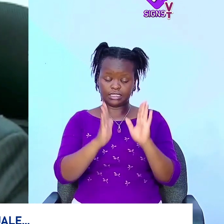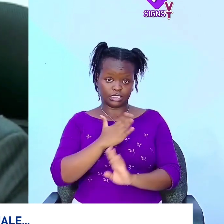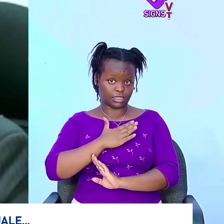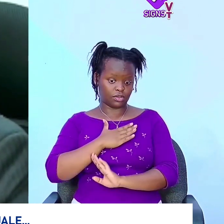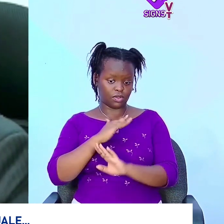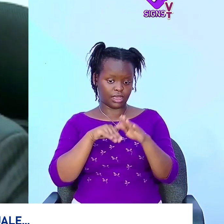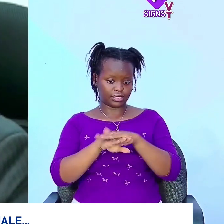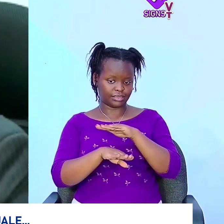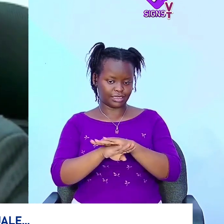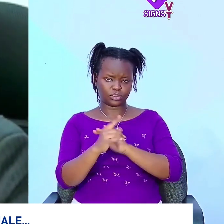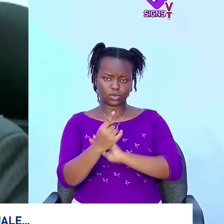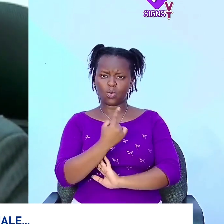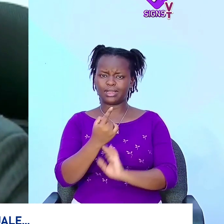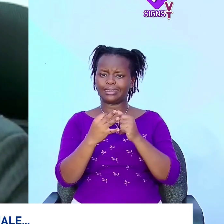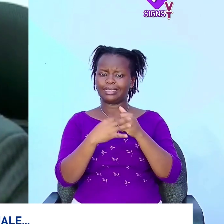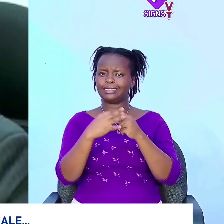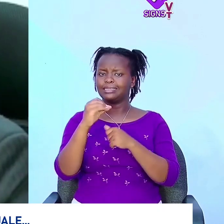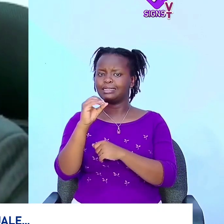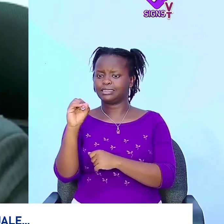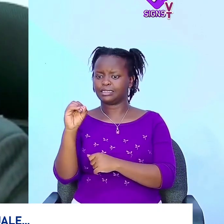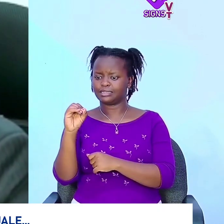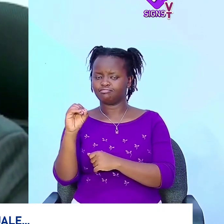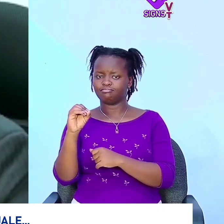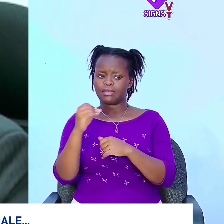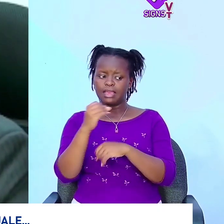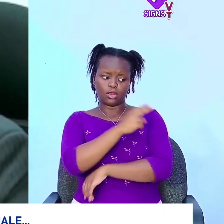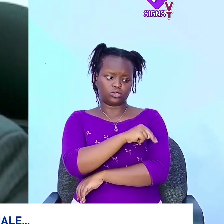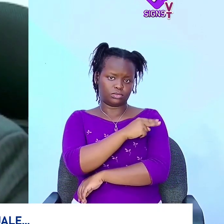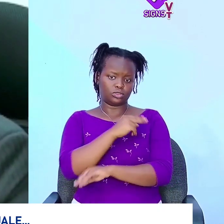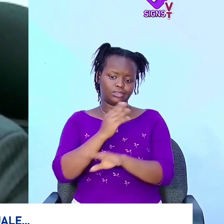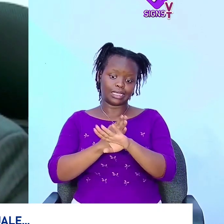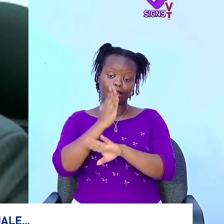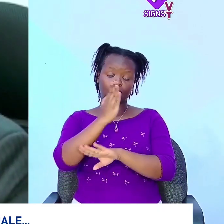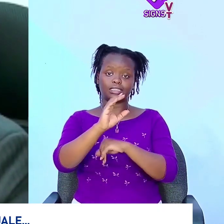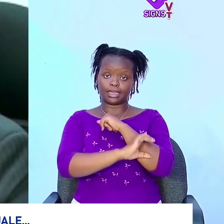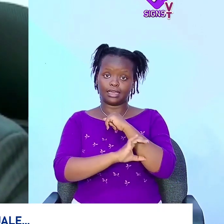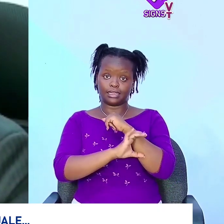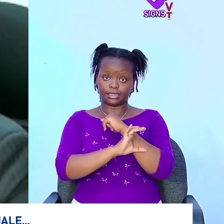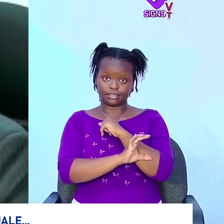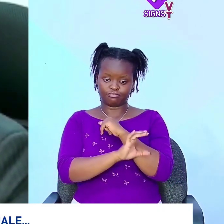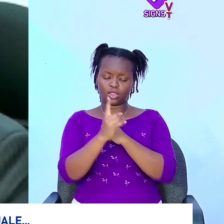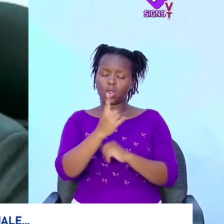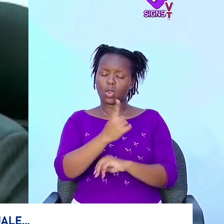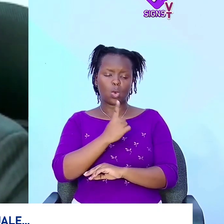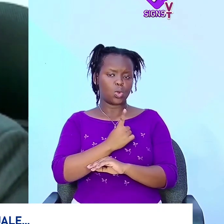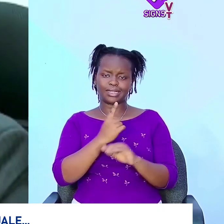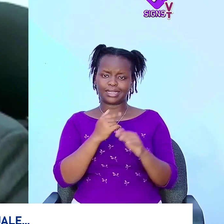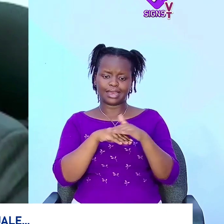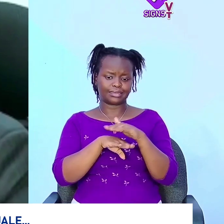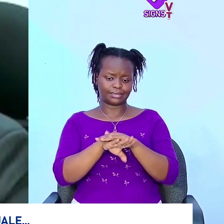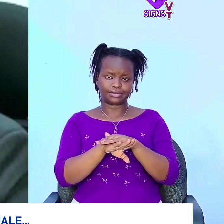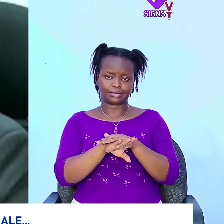accessing 800 health facilities across the country. They were only accessing one